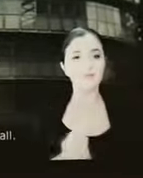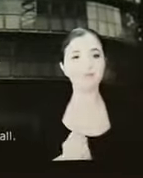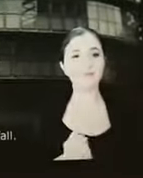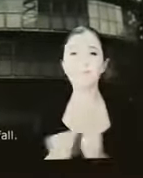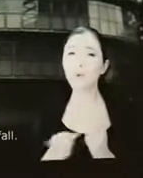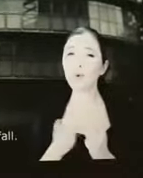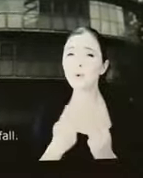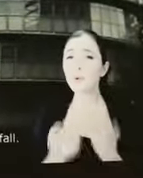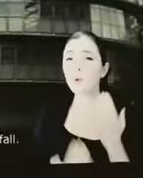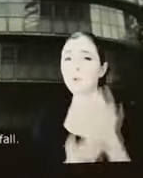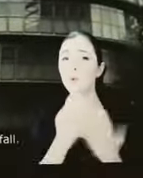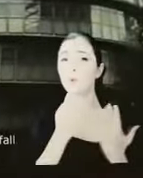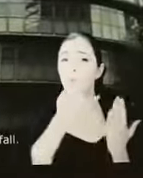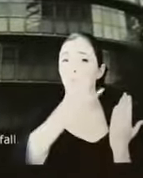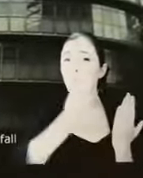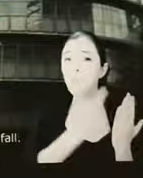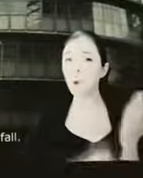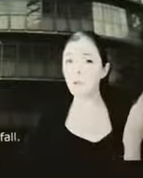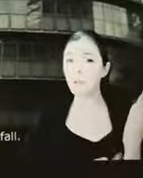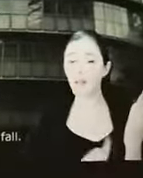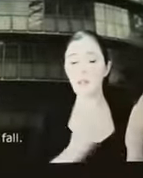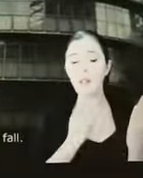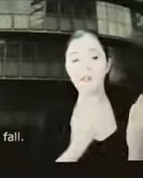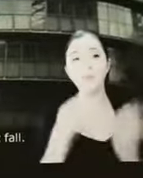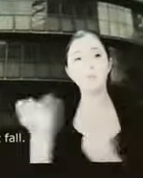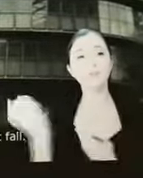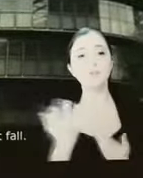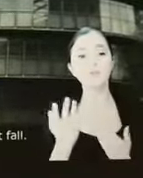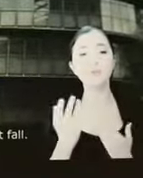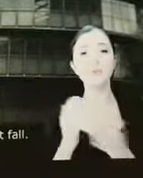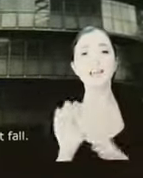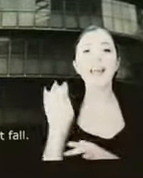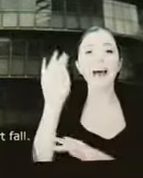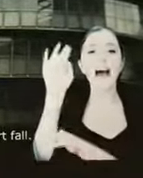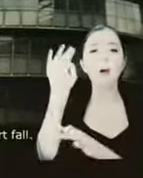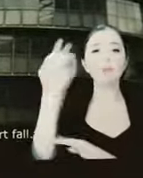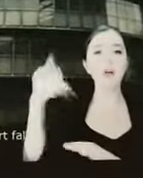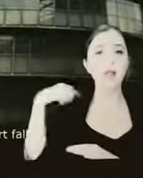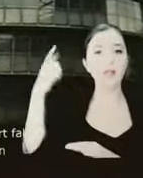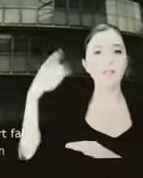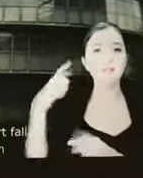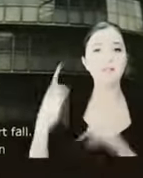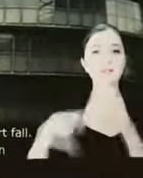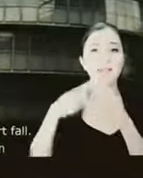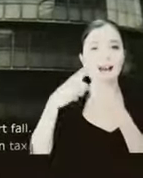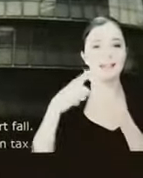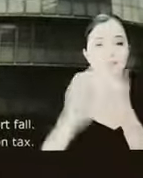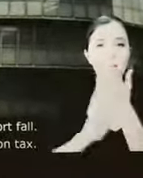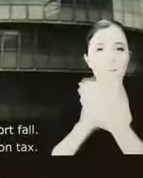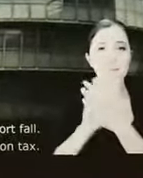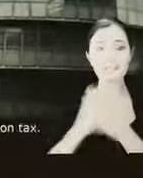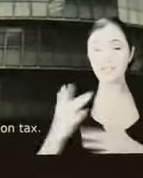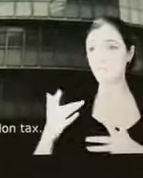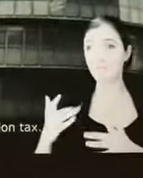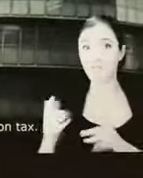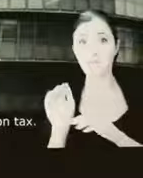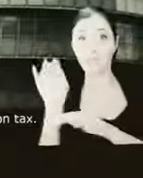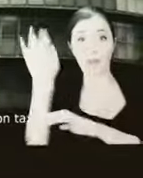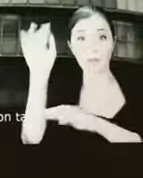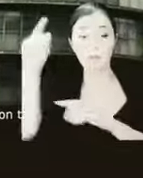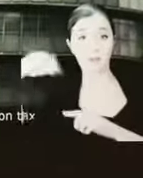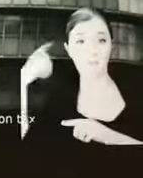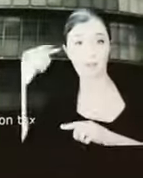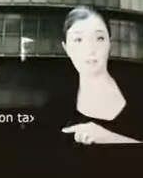to introduce an outer London tax, i.e. if you want to come into London, you'll have to pay